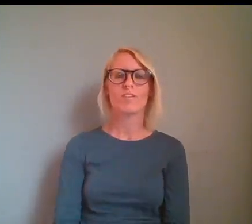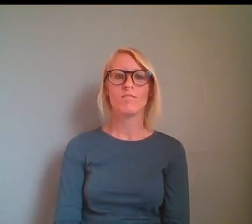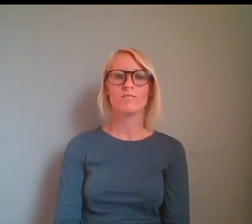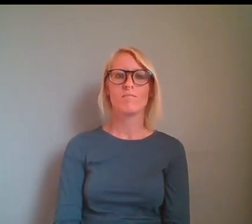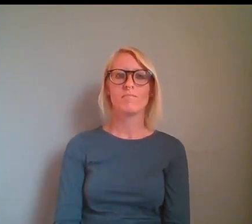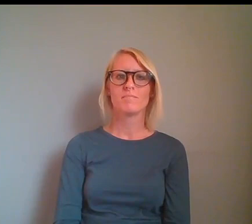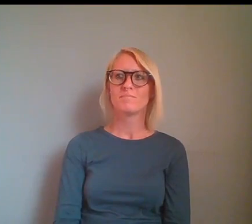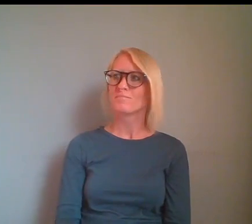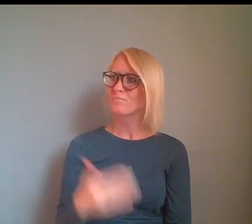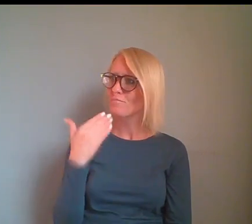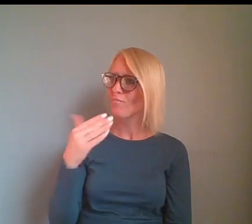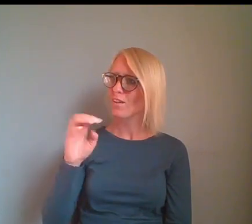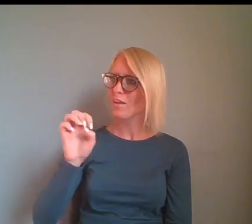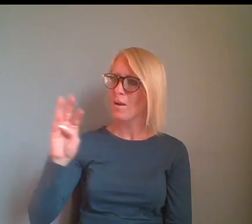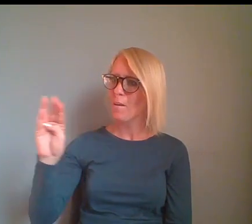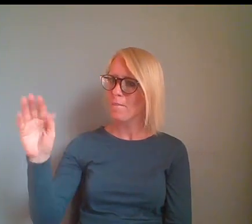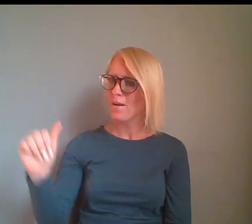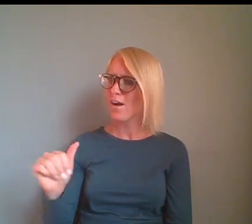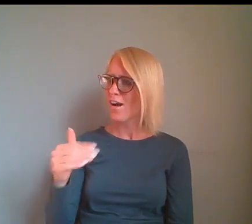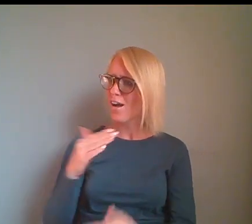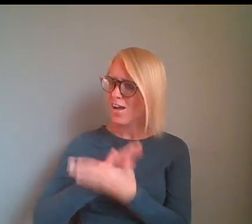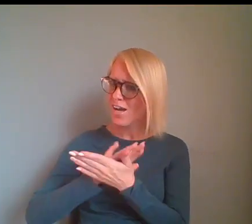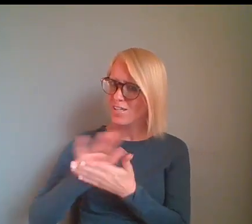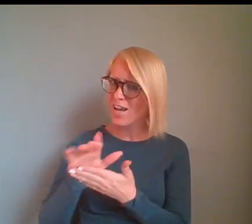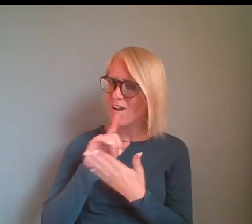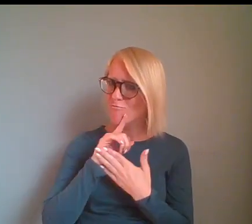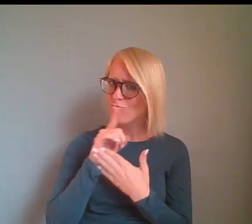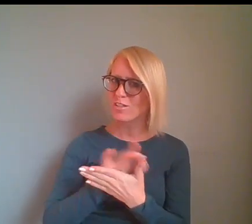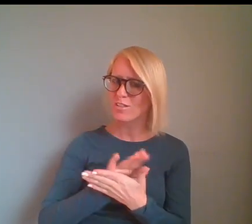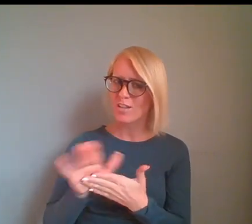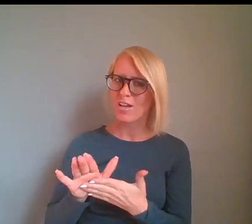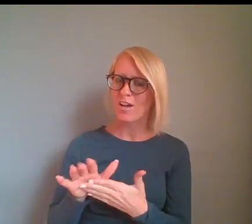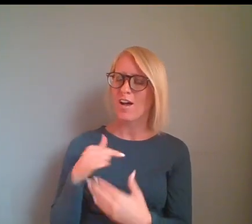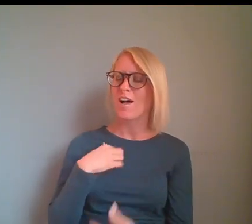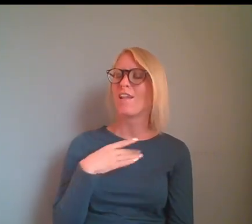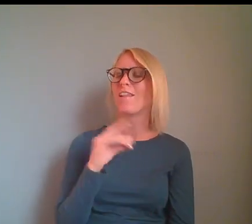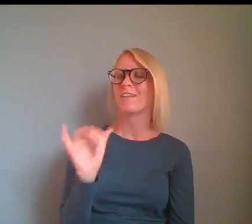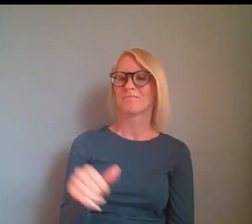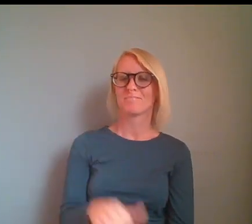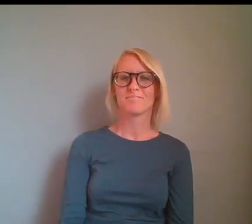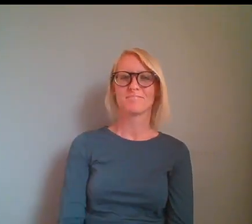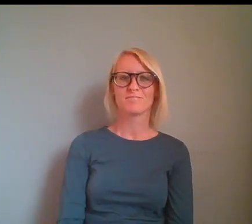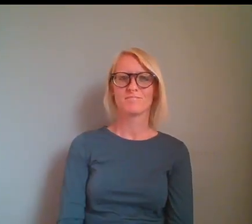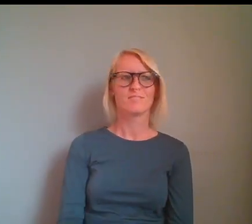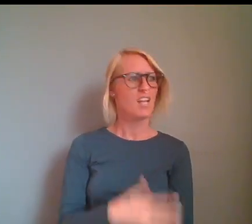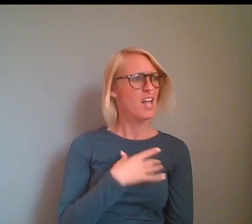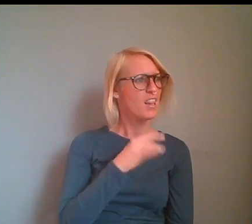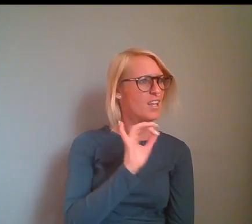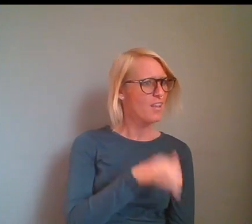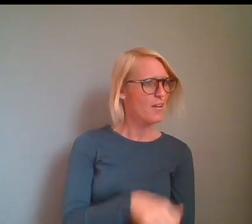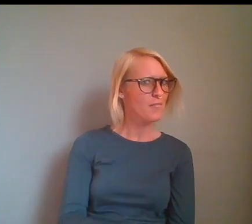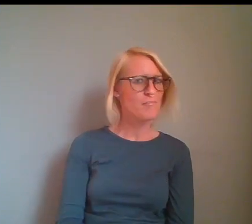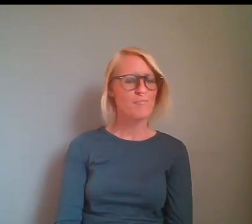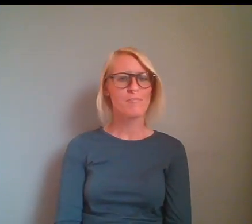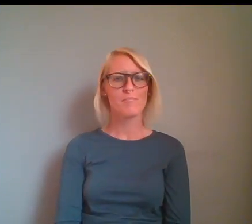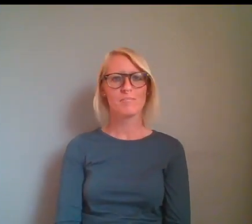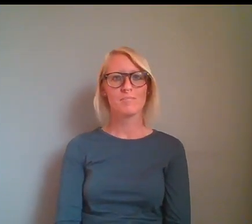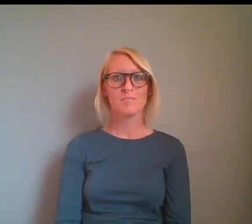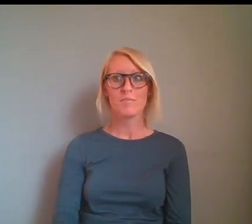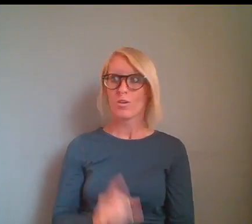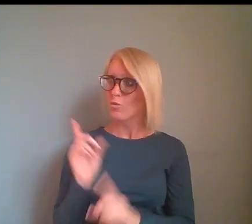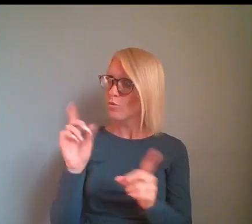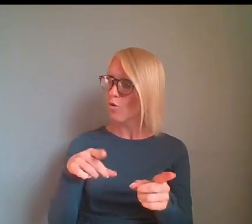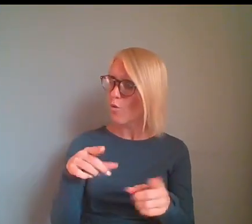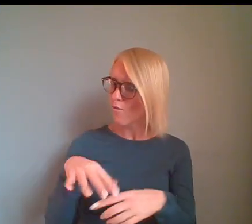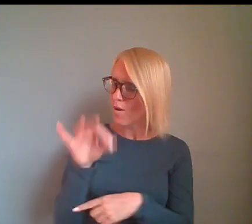Nice, Emma. Thank you. Very nice. Alpha. I like it. I like that. You better go find a